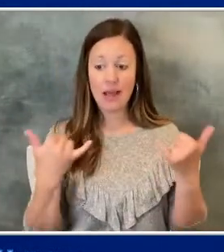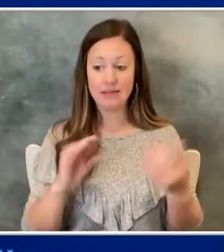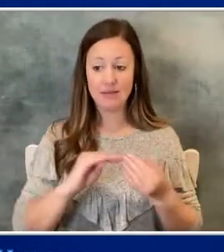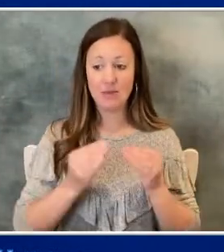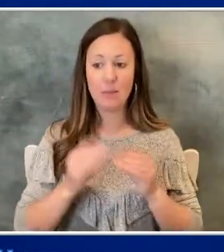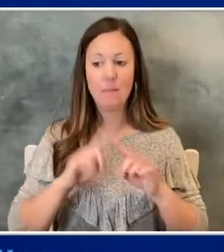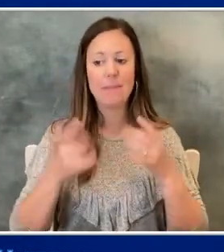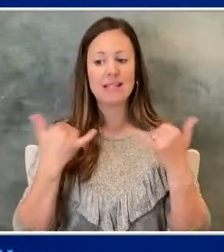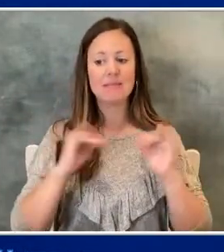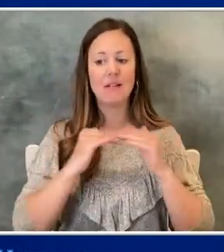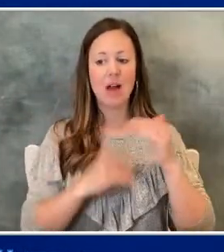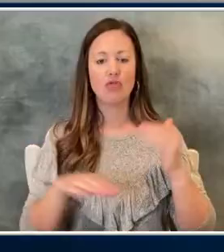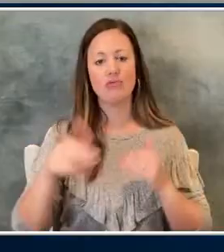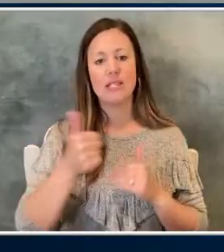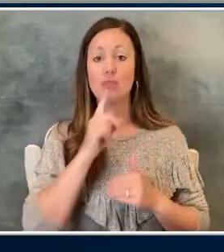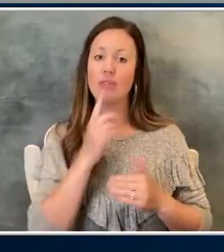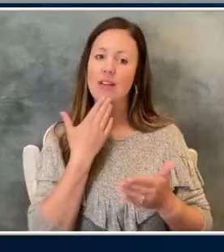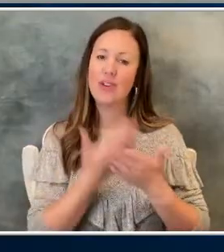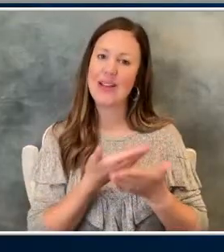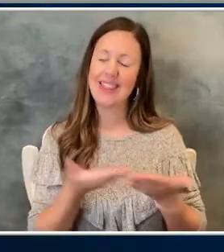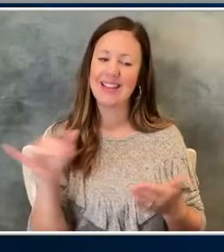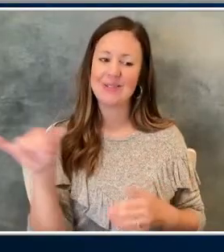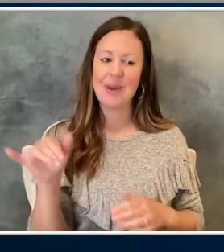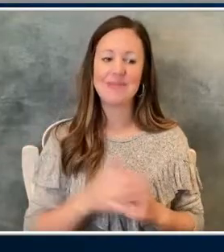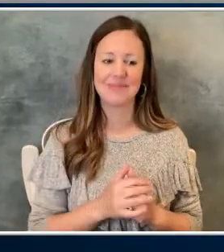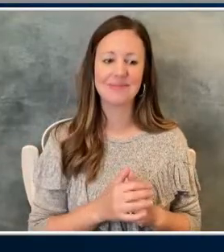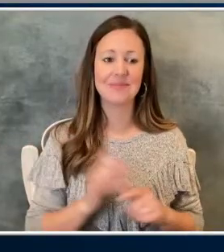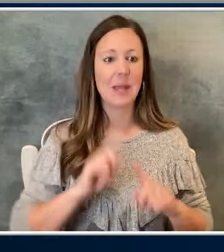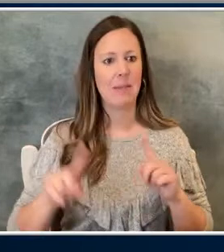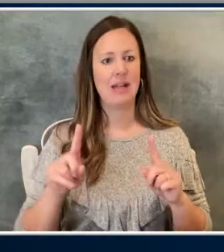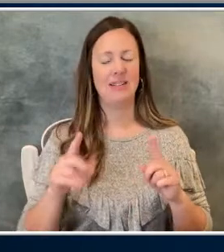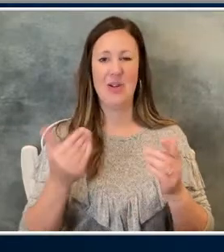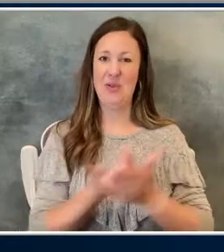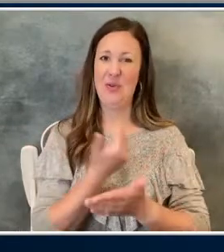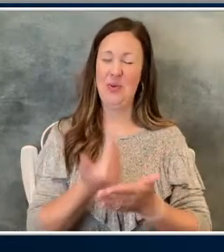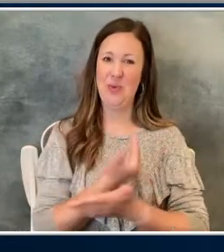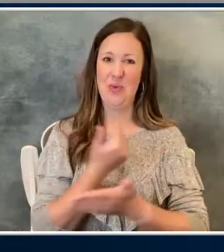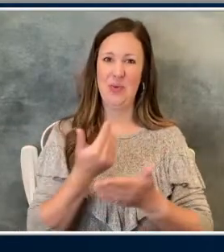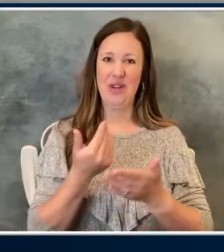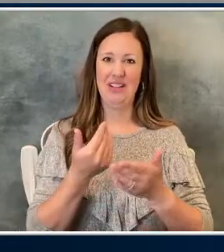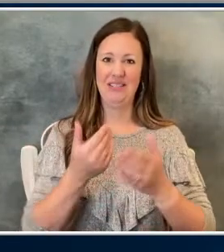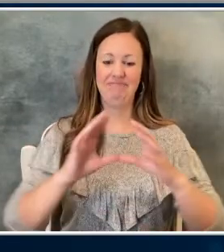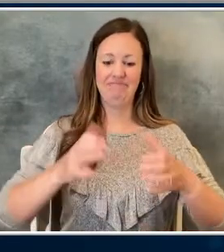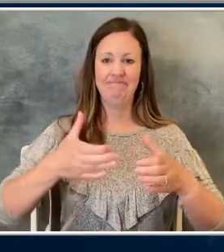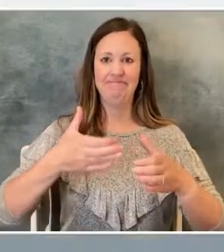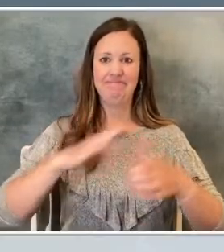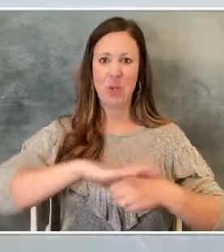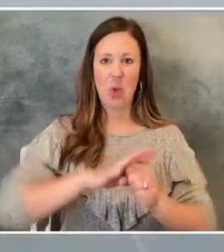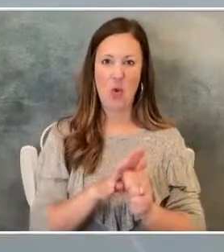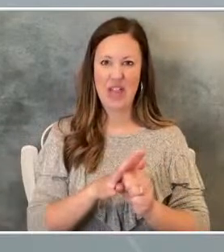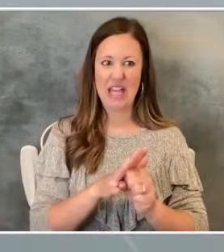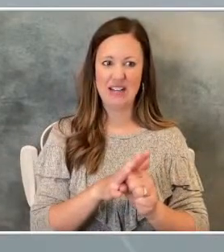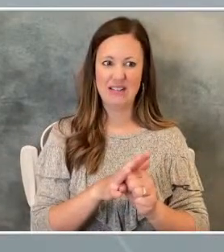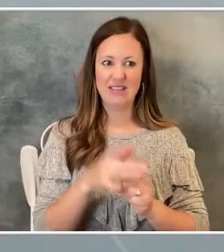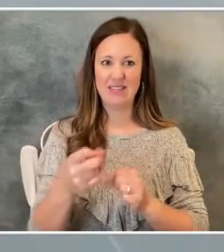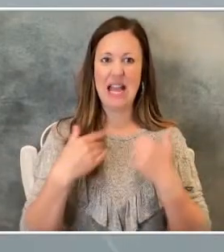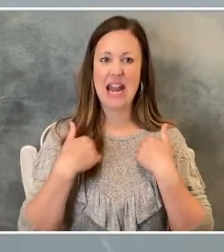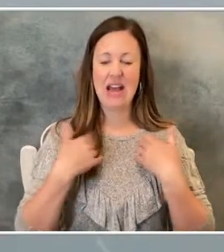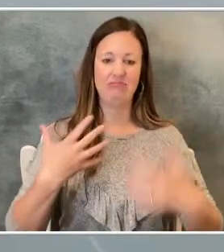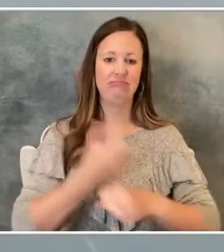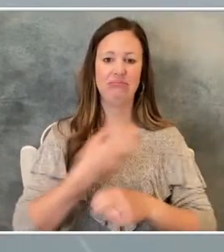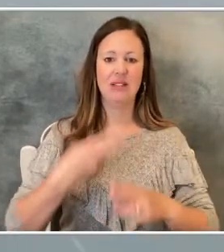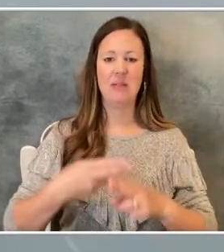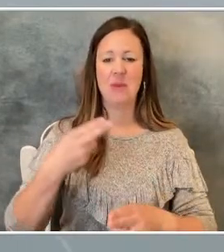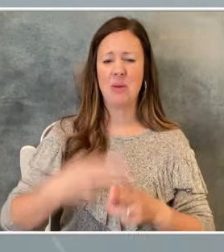that's a good thing as well. All right. So, but a new strain of COVID is now the most common in the country. Yeah. It's got a nickname. It's called